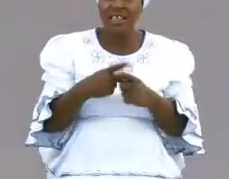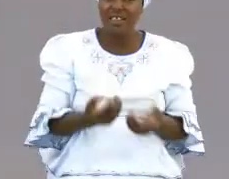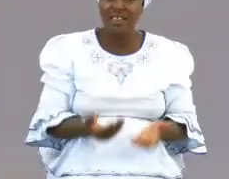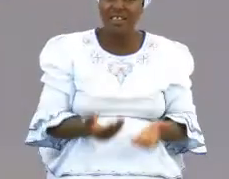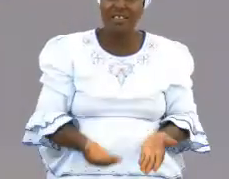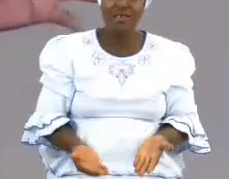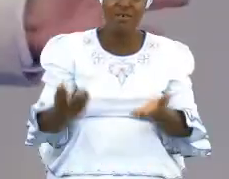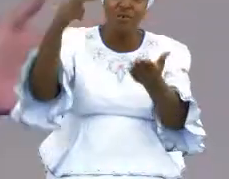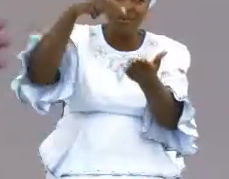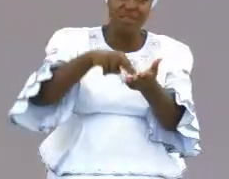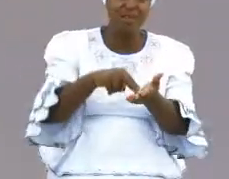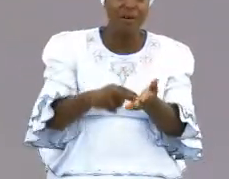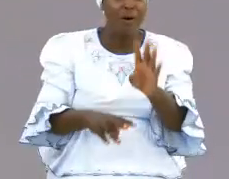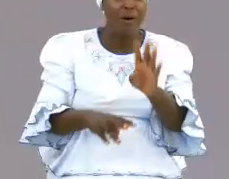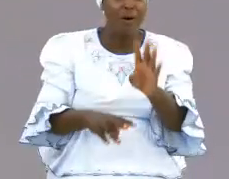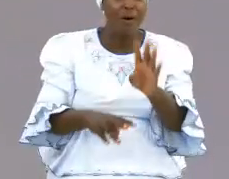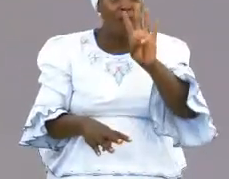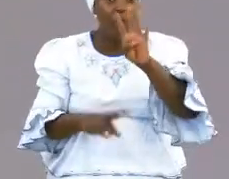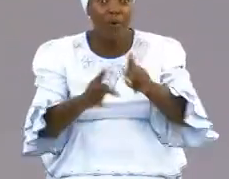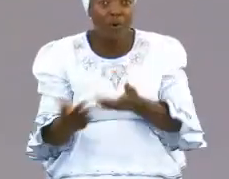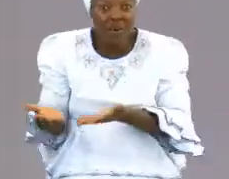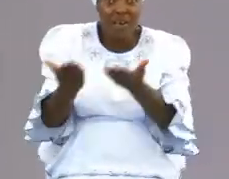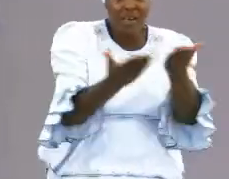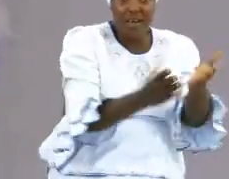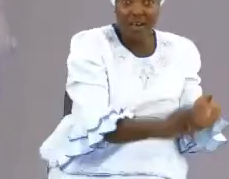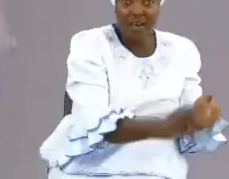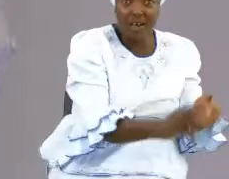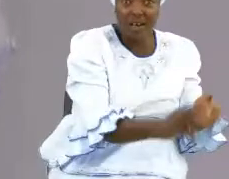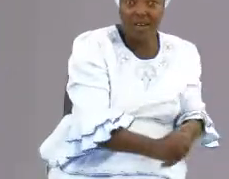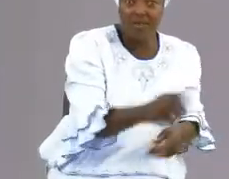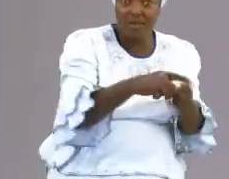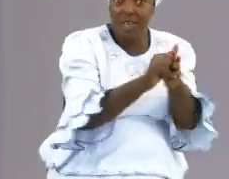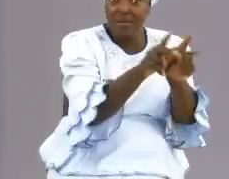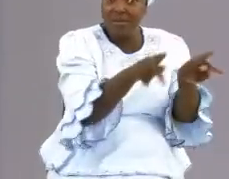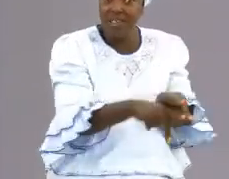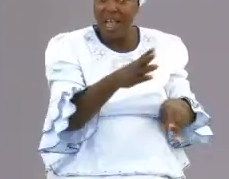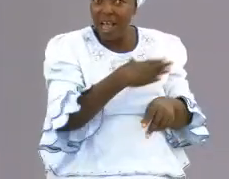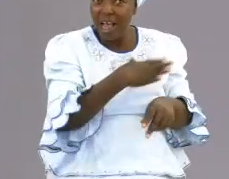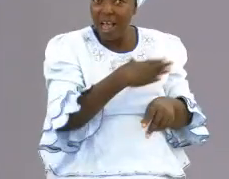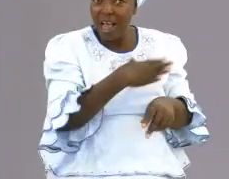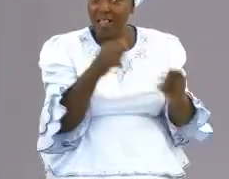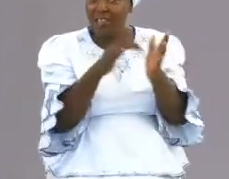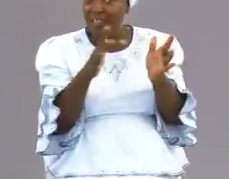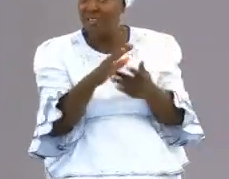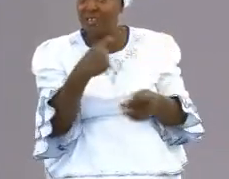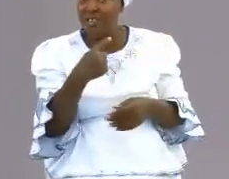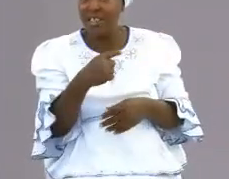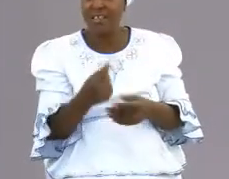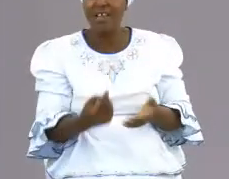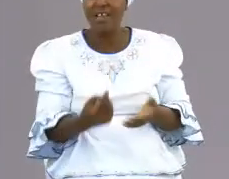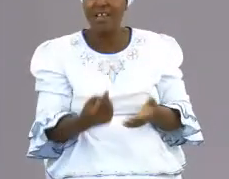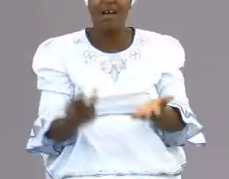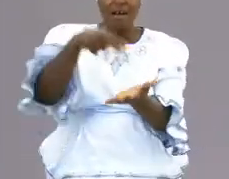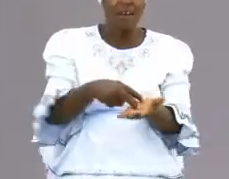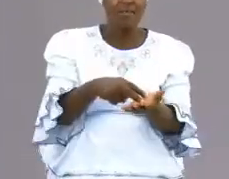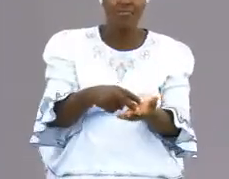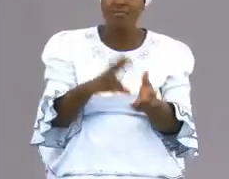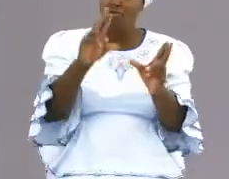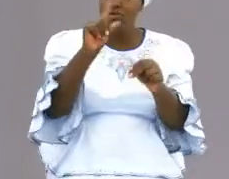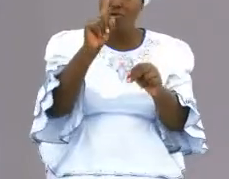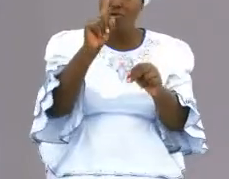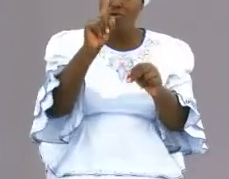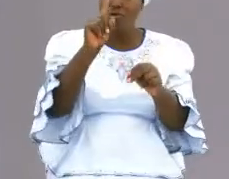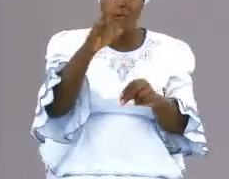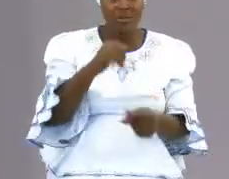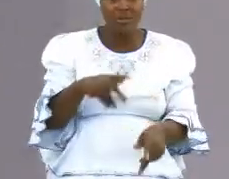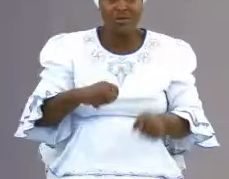4 people carried him to that place, and Jesus said, "Arise." And nobody tried to pick him up,